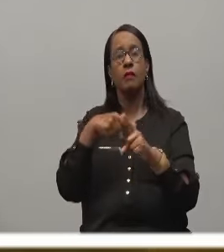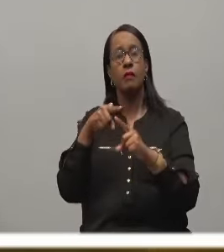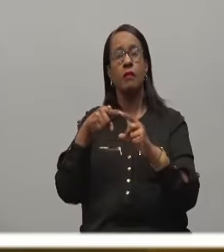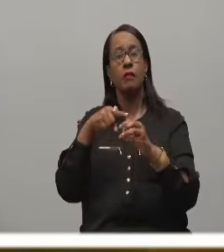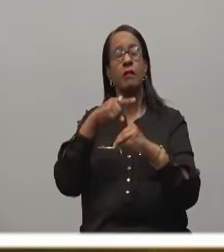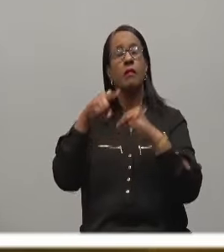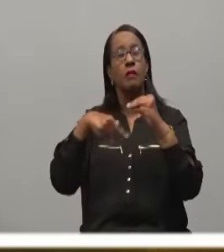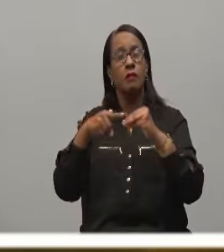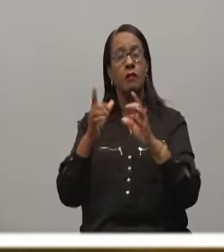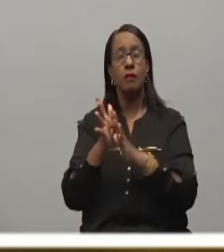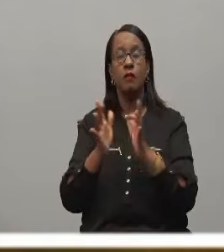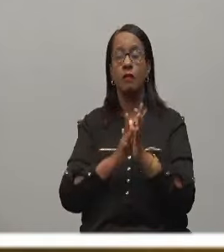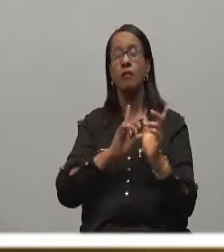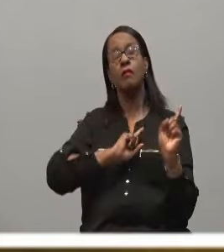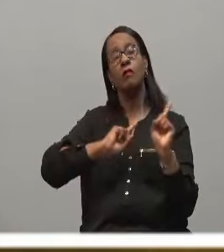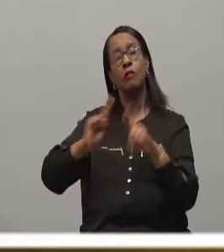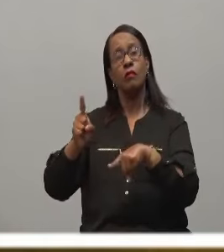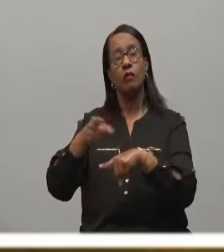was tempted by Satan.